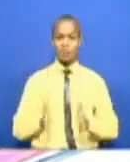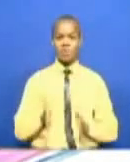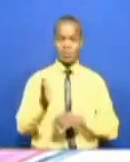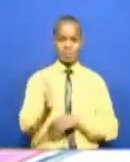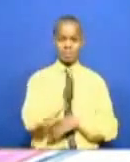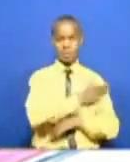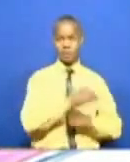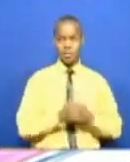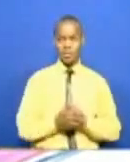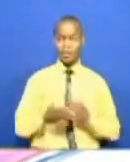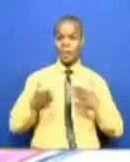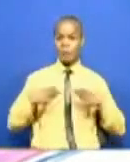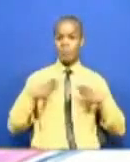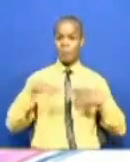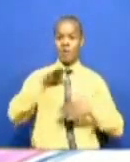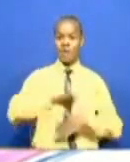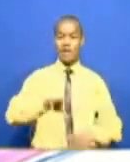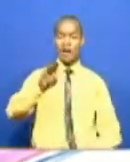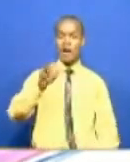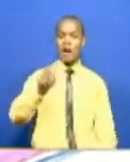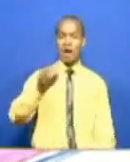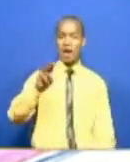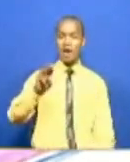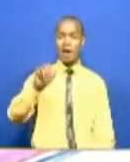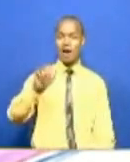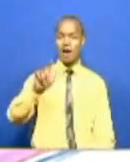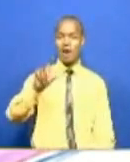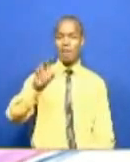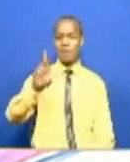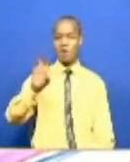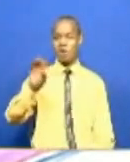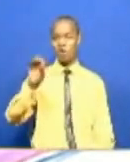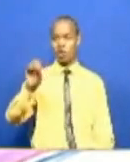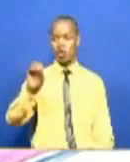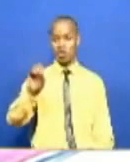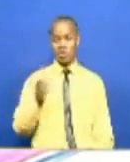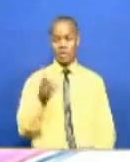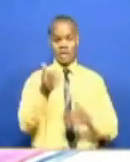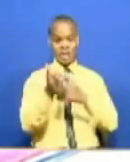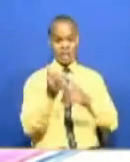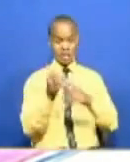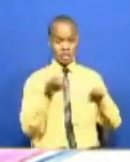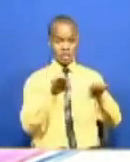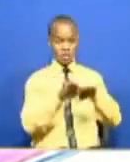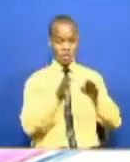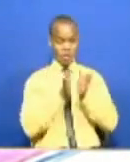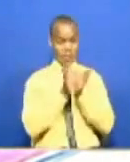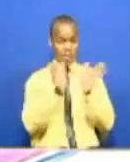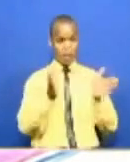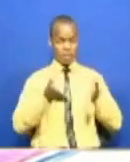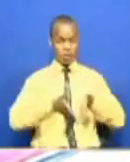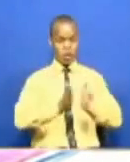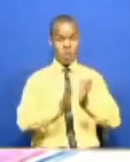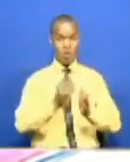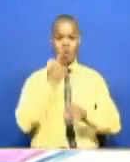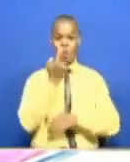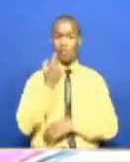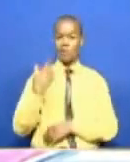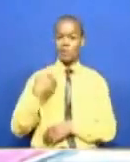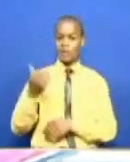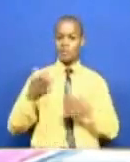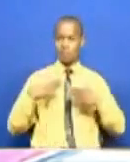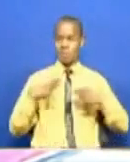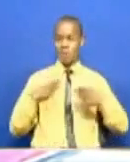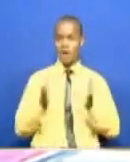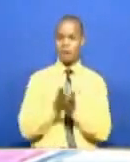Residents of Amagoro area in Trans Nzoia County are up in arms over closure of a public road allegedly by a tycoon in the area. Elsewhere, the